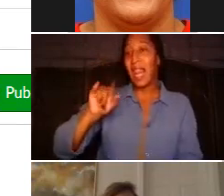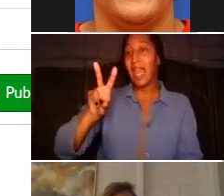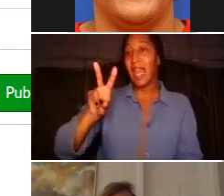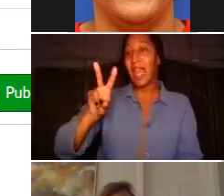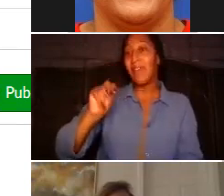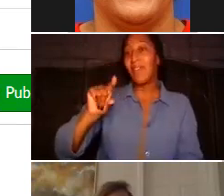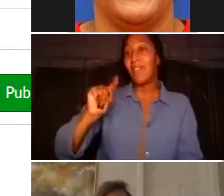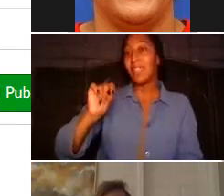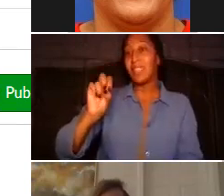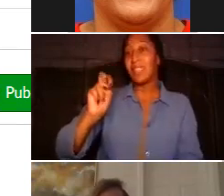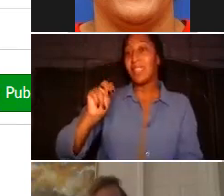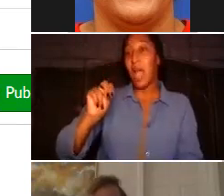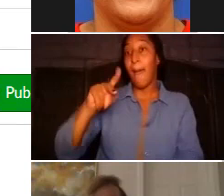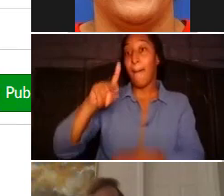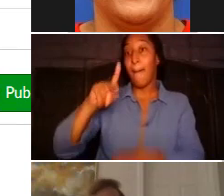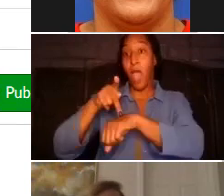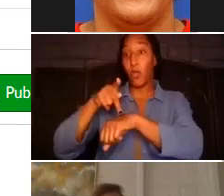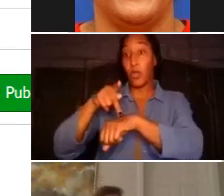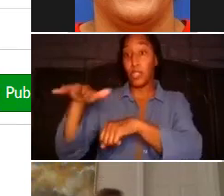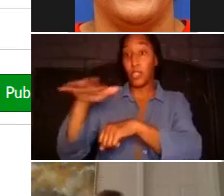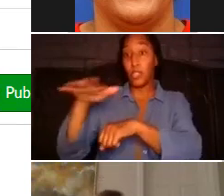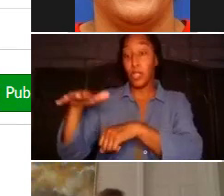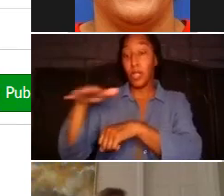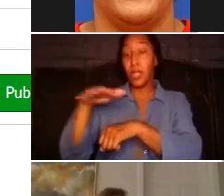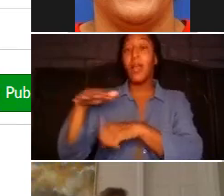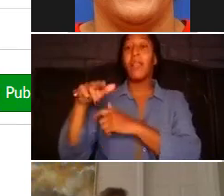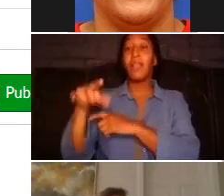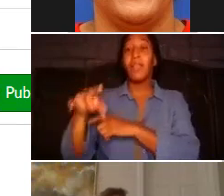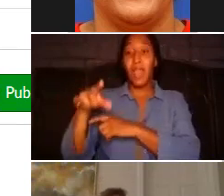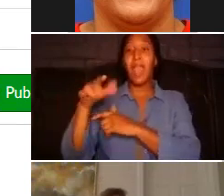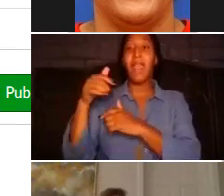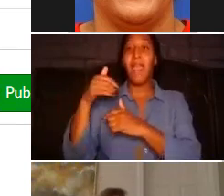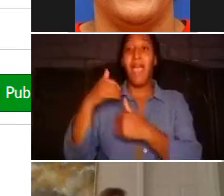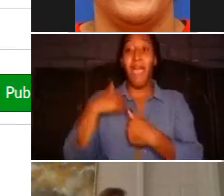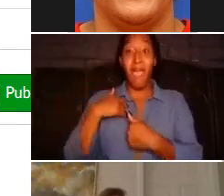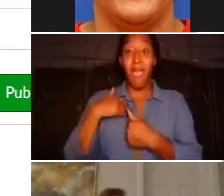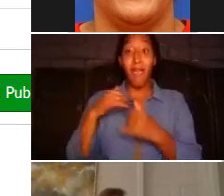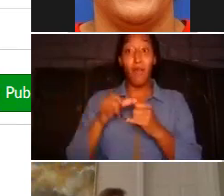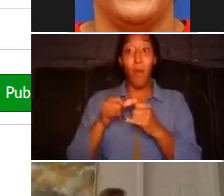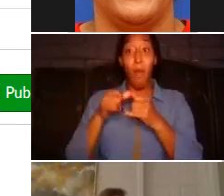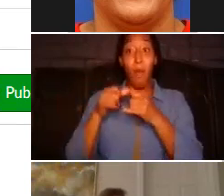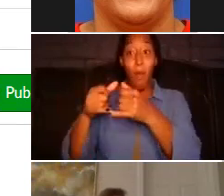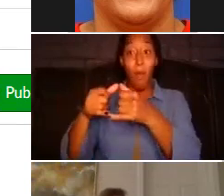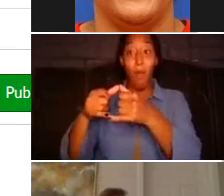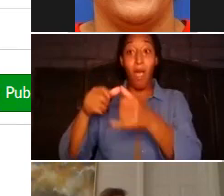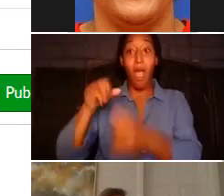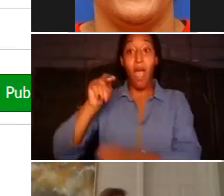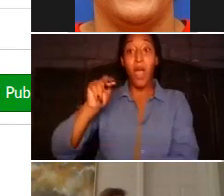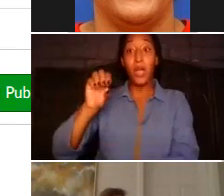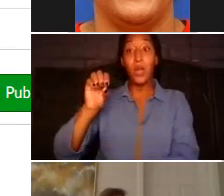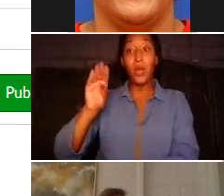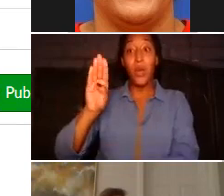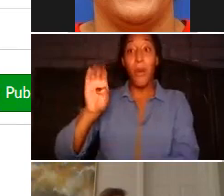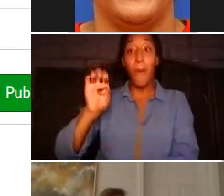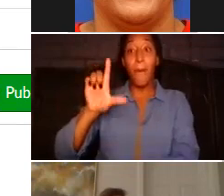the team that runs that interferometer and a group out of LSU actually won the Nobel Prize several years back for their study